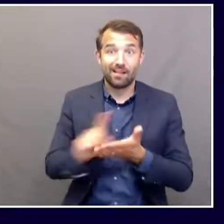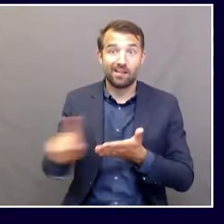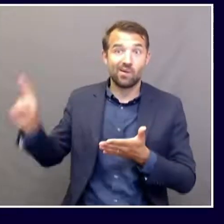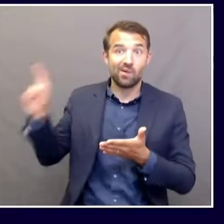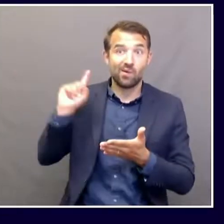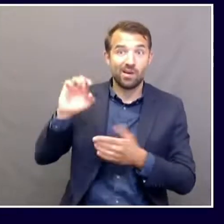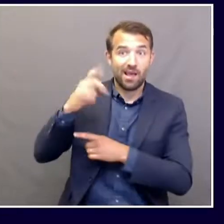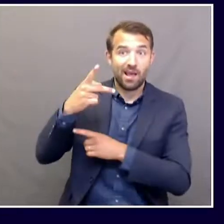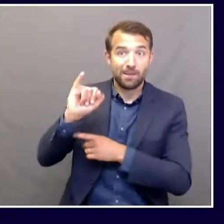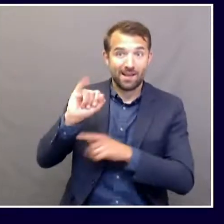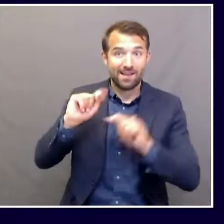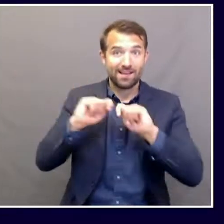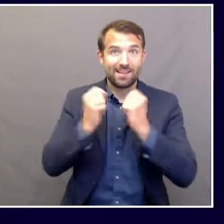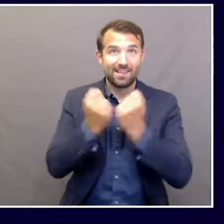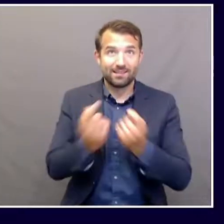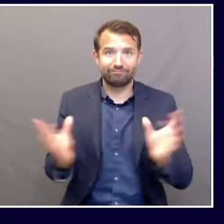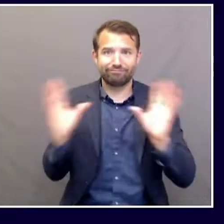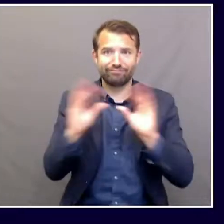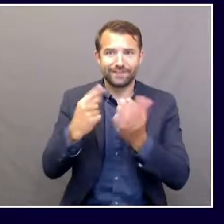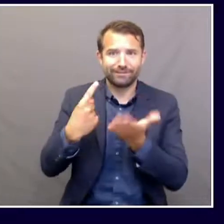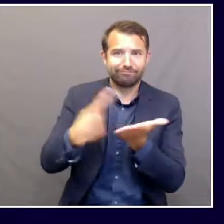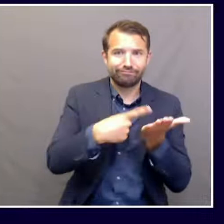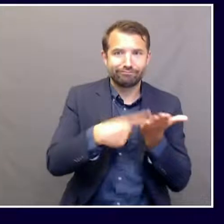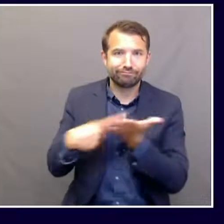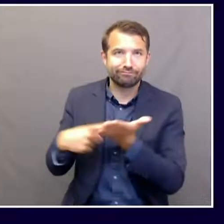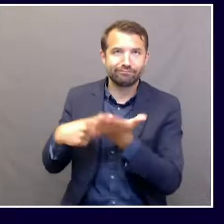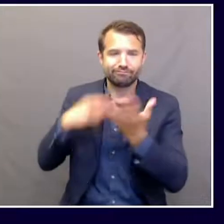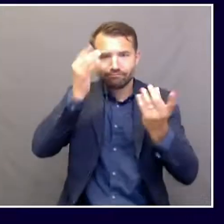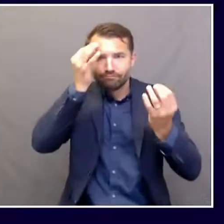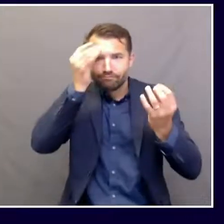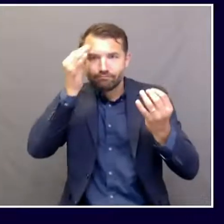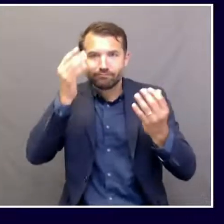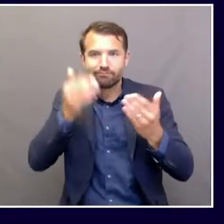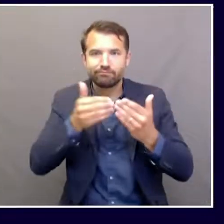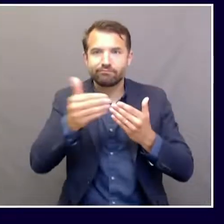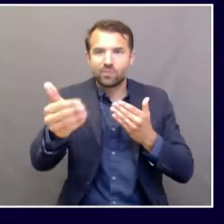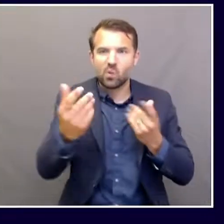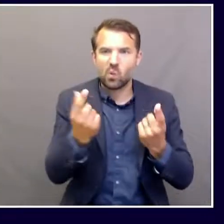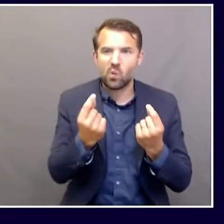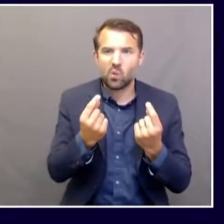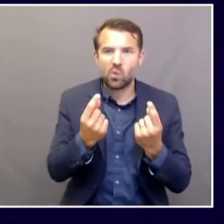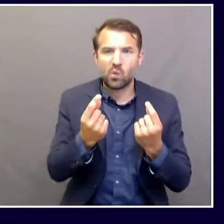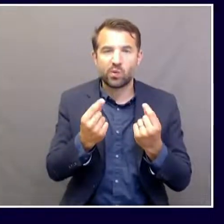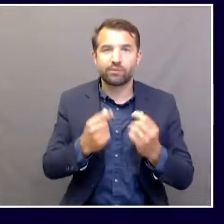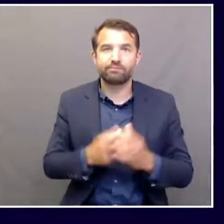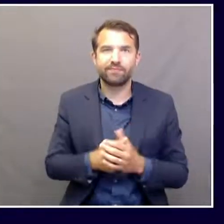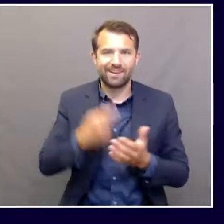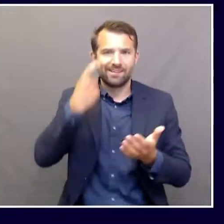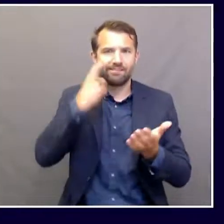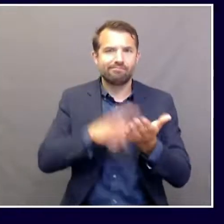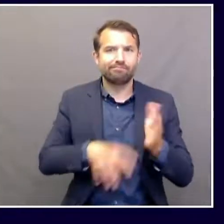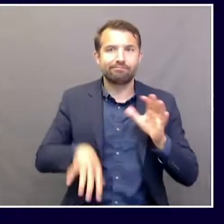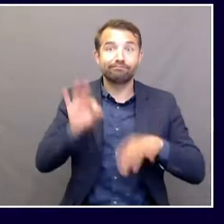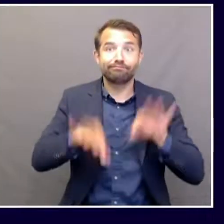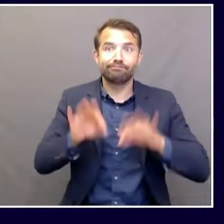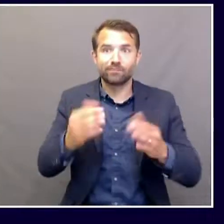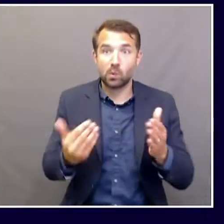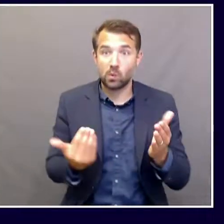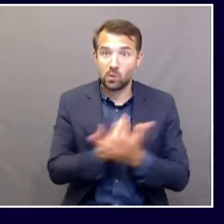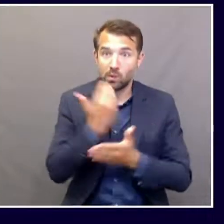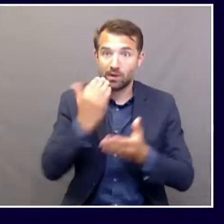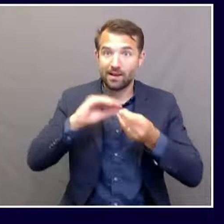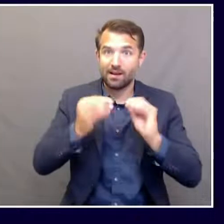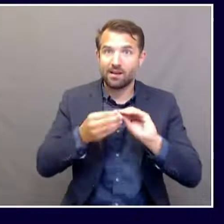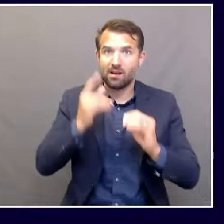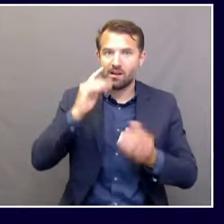team to think about now that case numbers are going down, somewhat paradoxically, but it's in line with